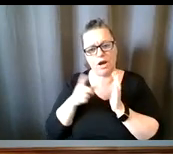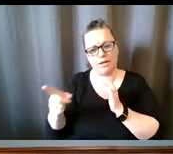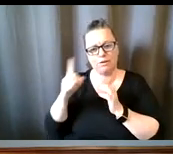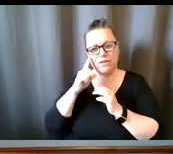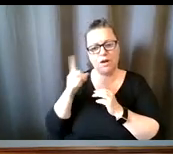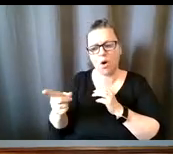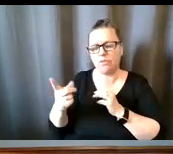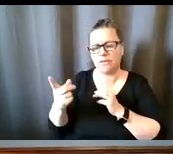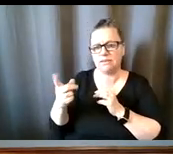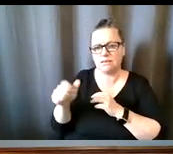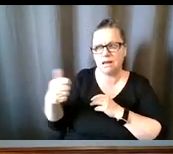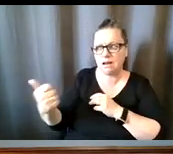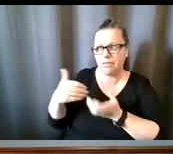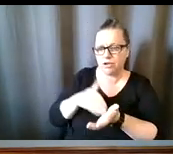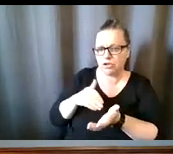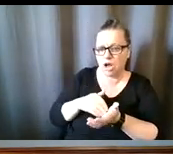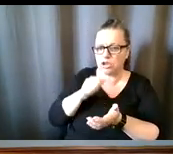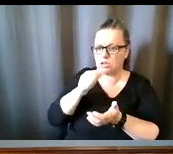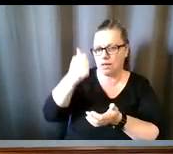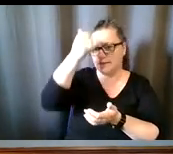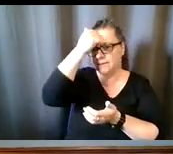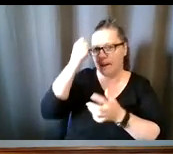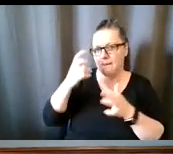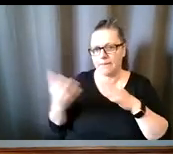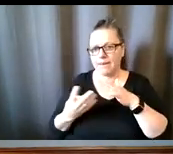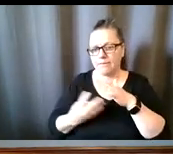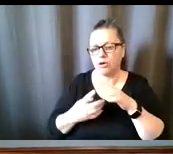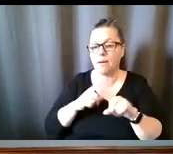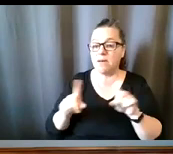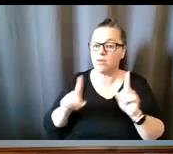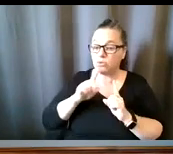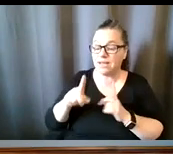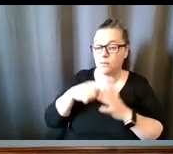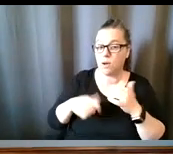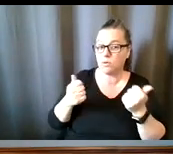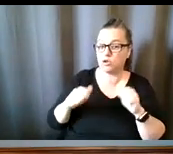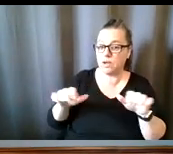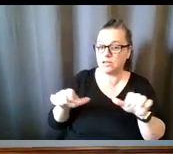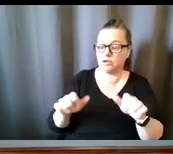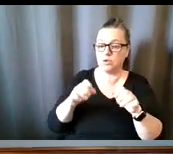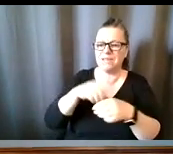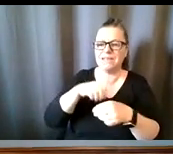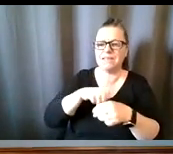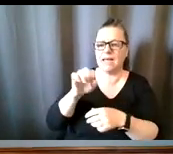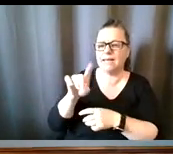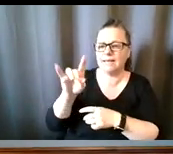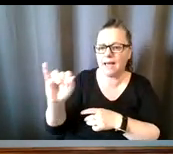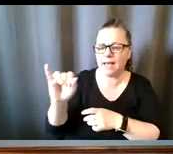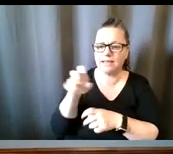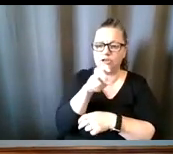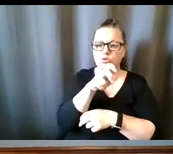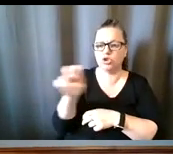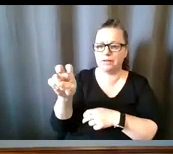fellow colleague and not, some dumb immigrant. But really what we're trying to do within EDI is to shift people's